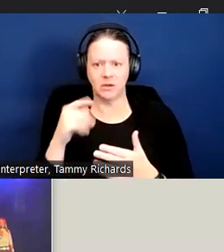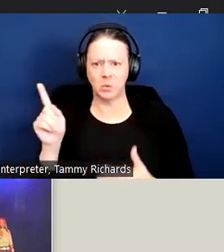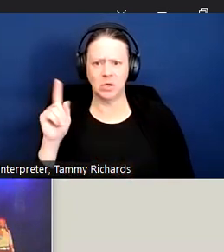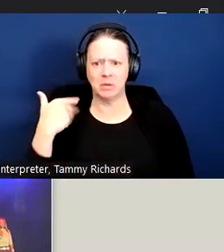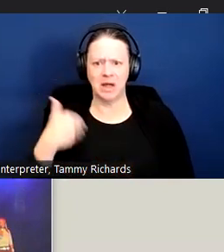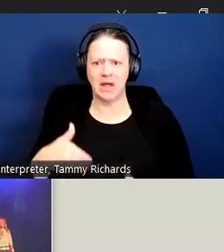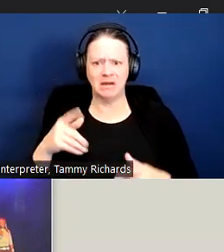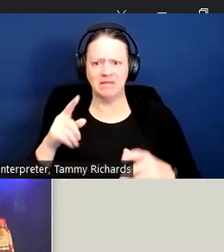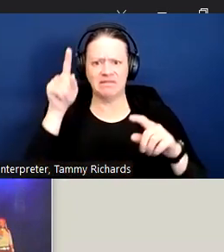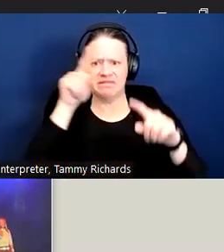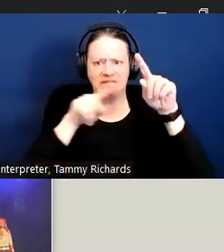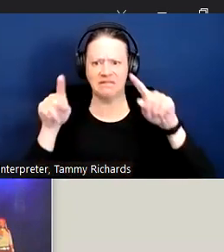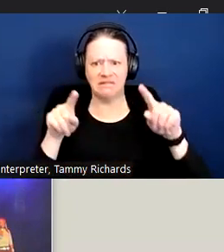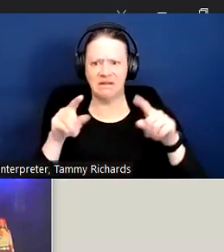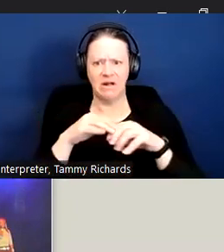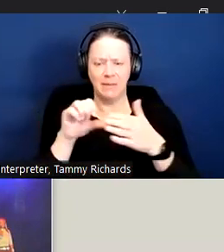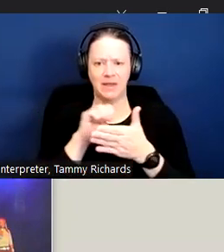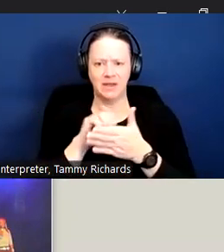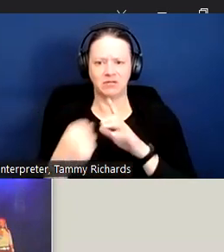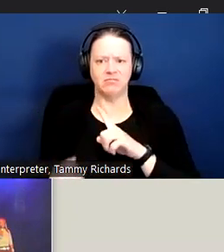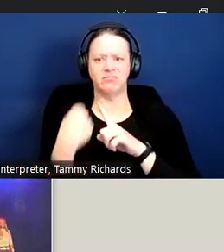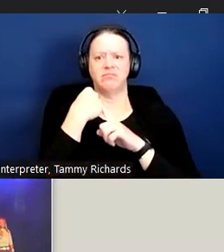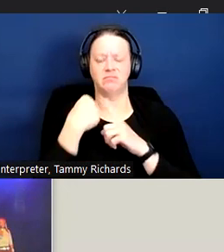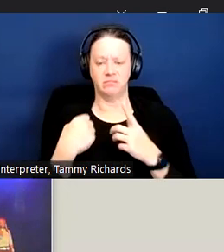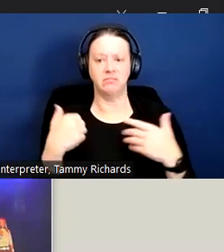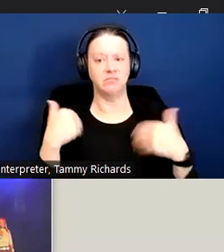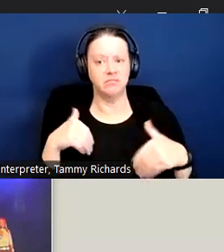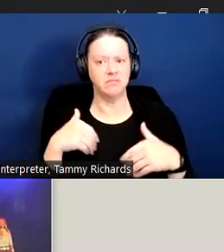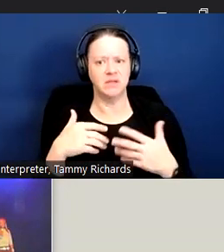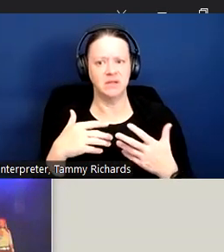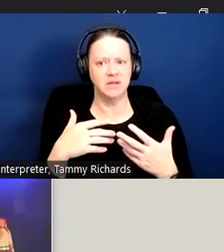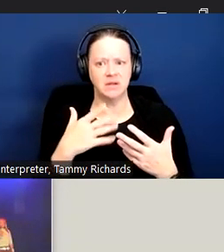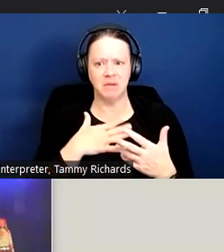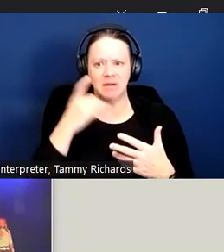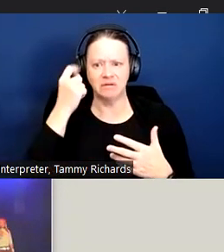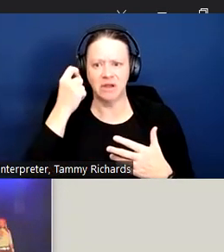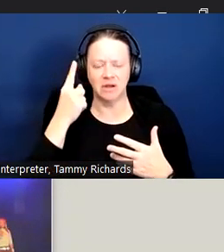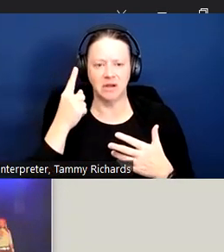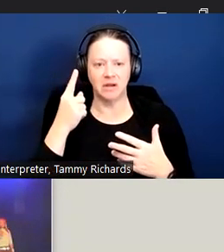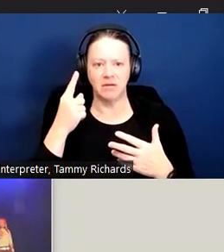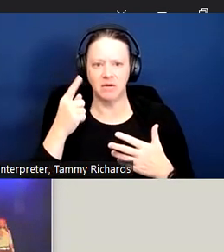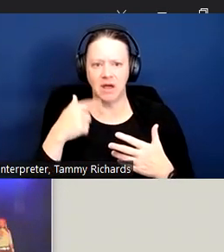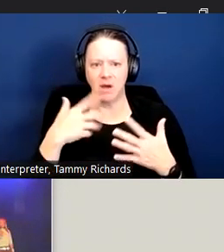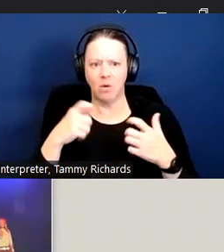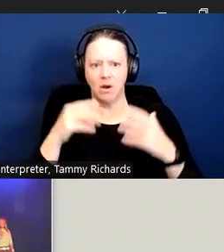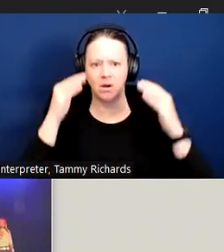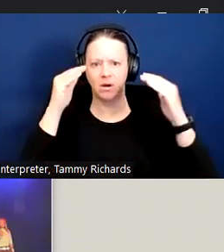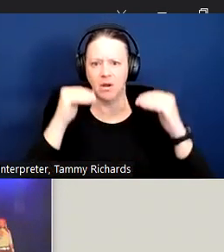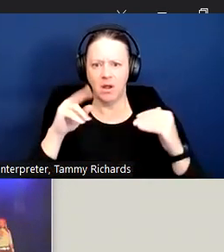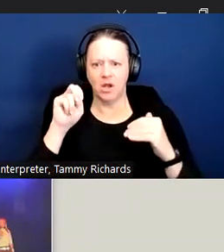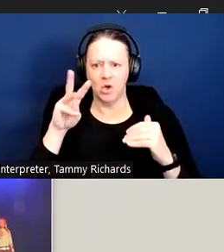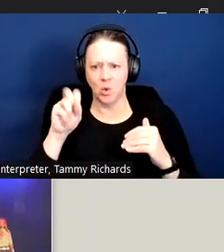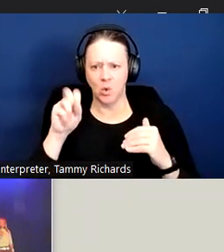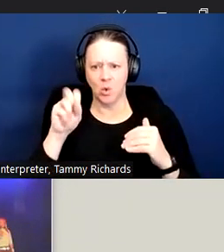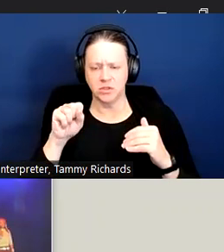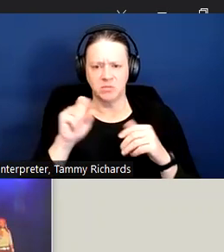page. And that kind of impacts, or that definitely impacts, you know, my understanding of, okay, I want to get to news, but, you